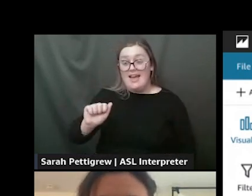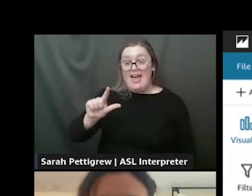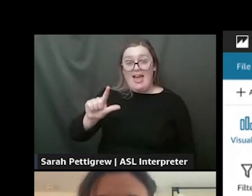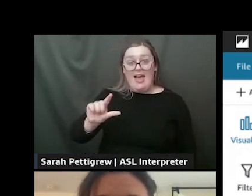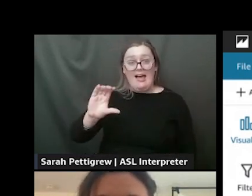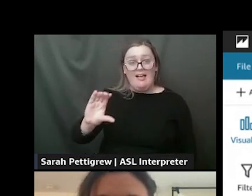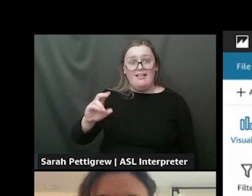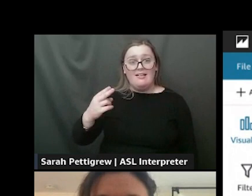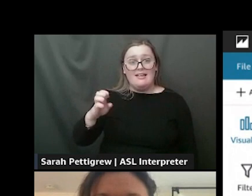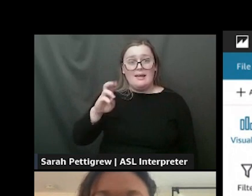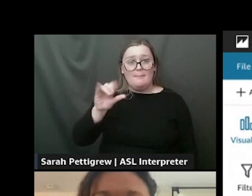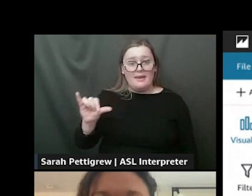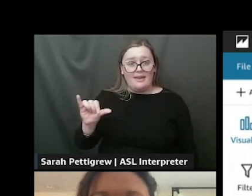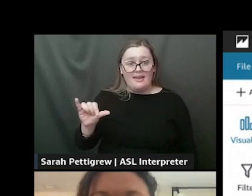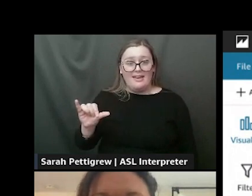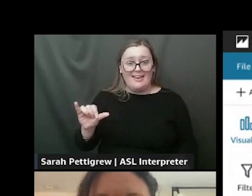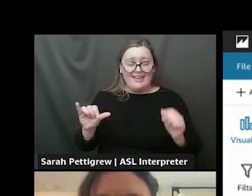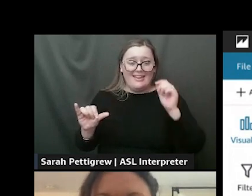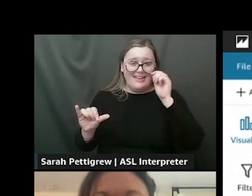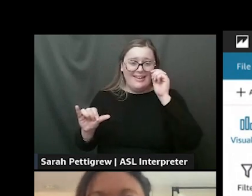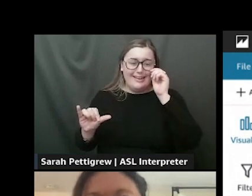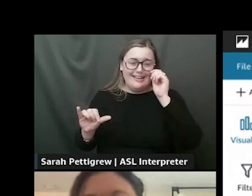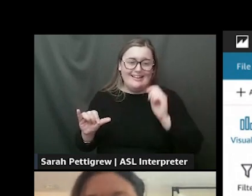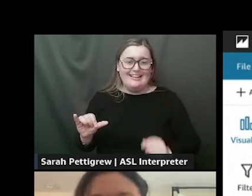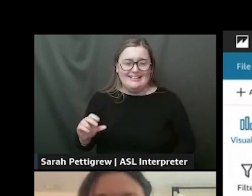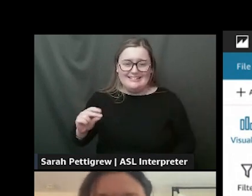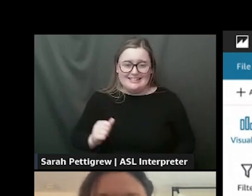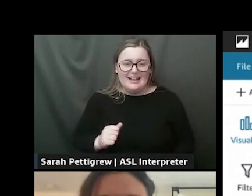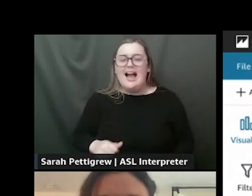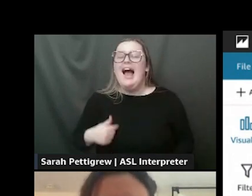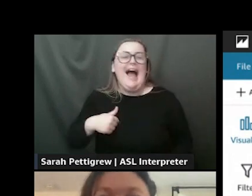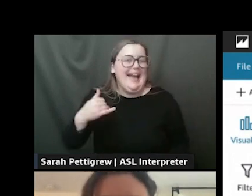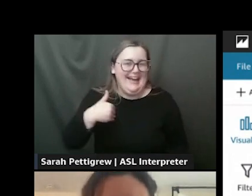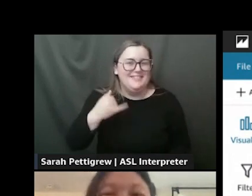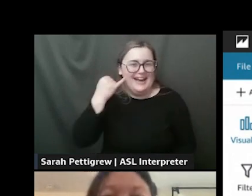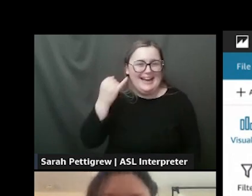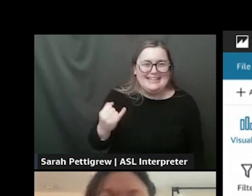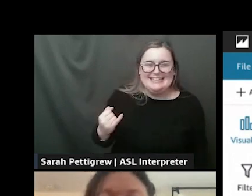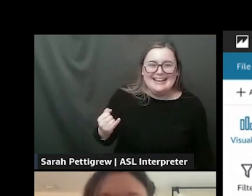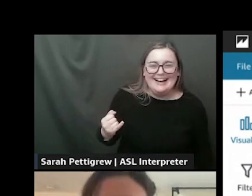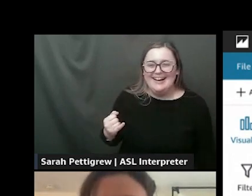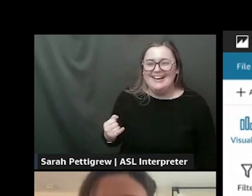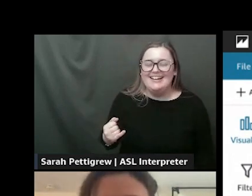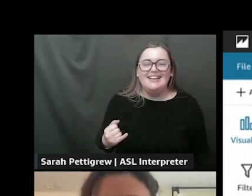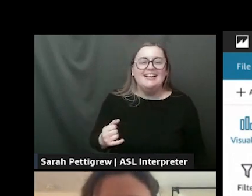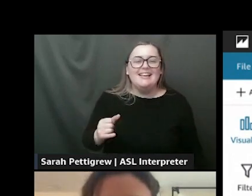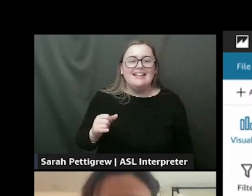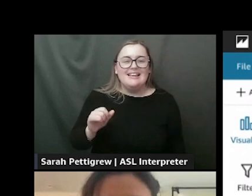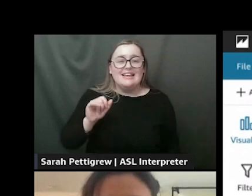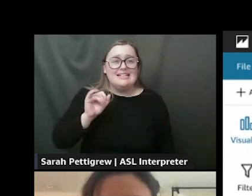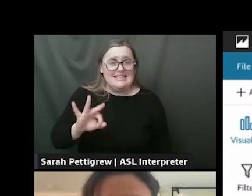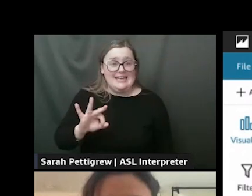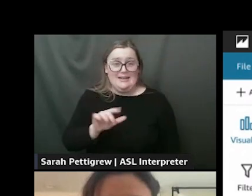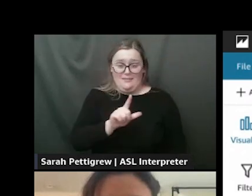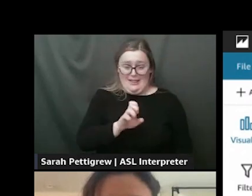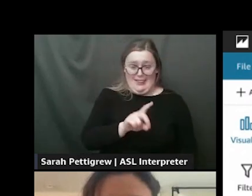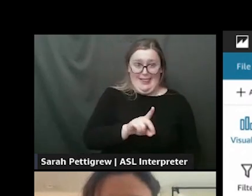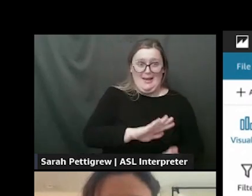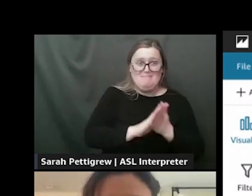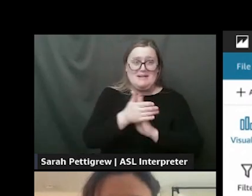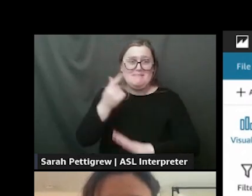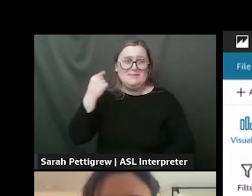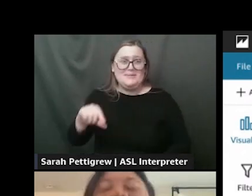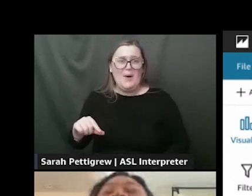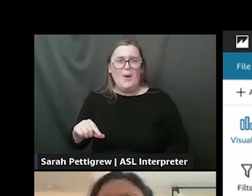you know, I mean, this, yes, I have an idea of that. Yeah. Because I mean, if you're turning lead into gold, there's going to be a lot of profit and not